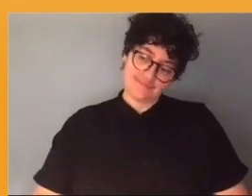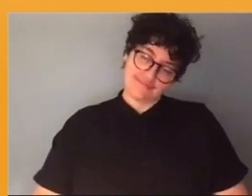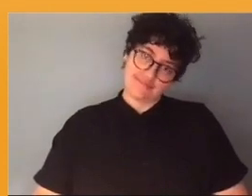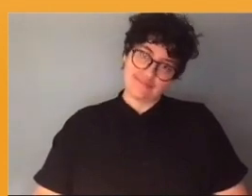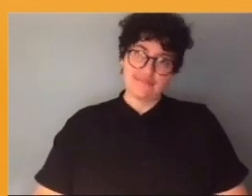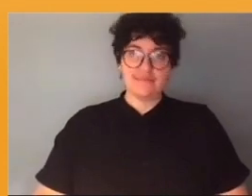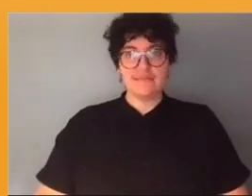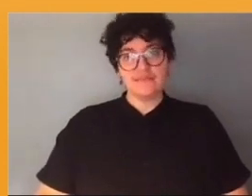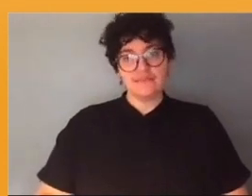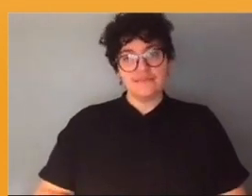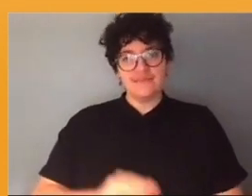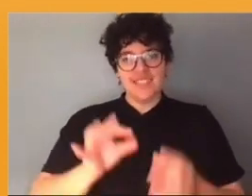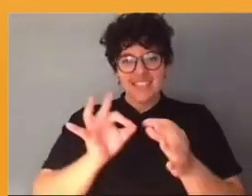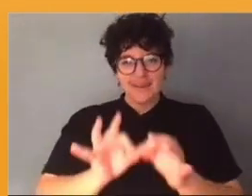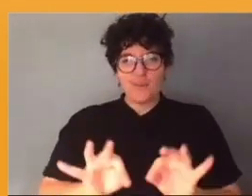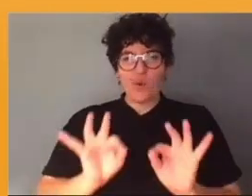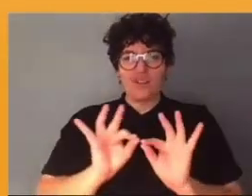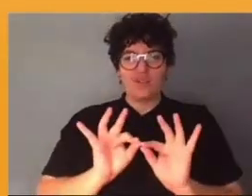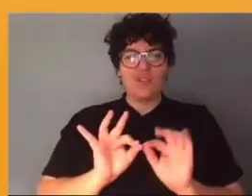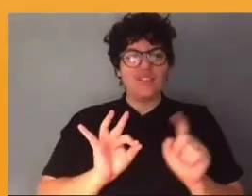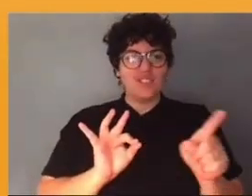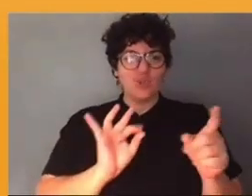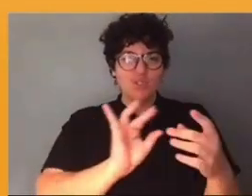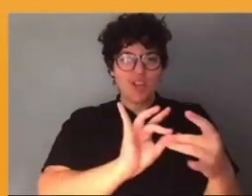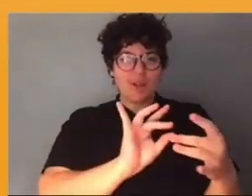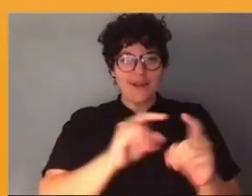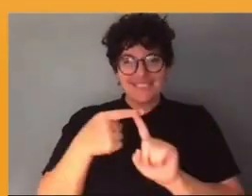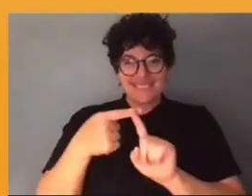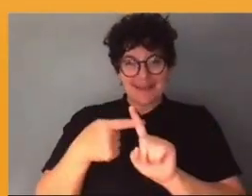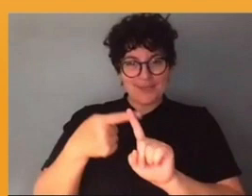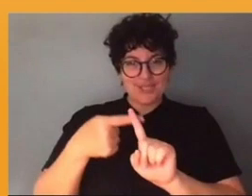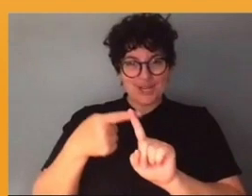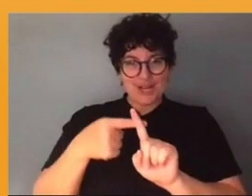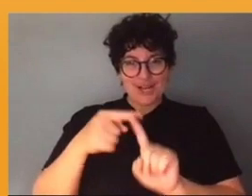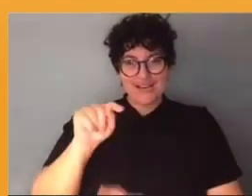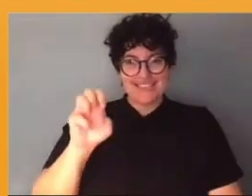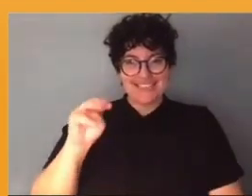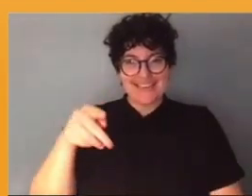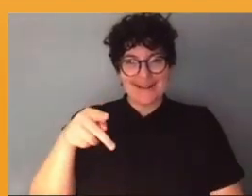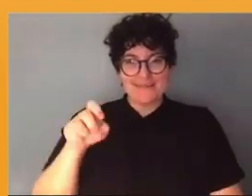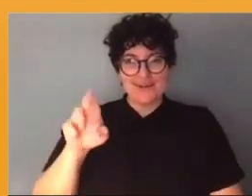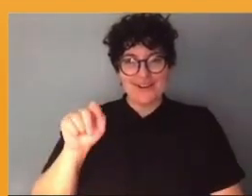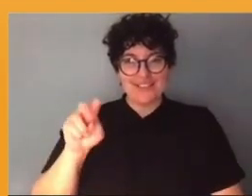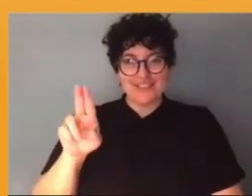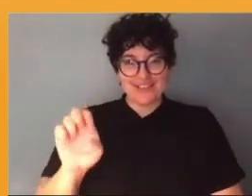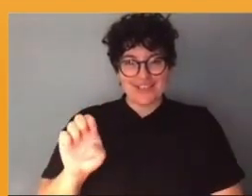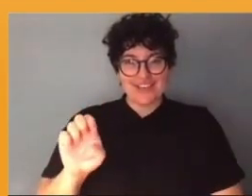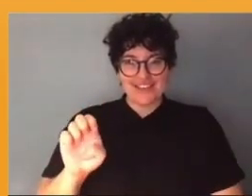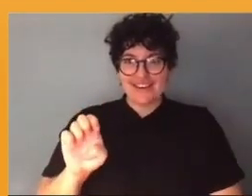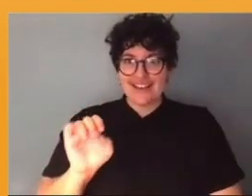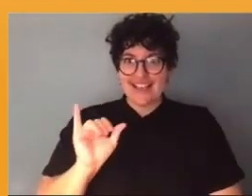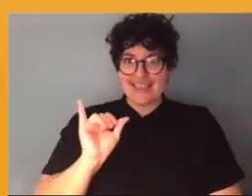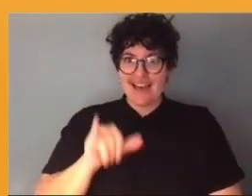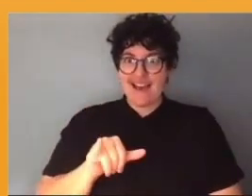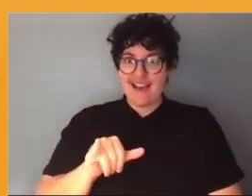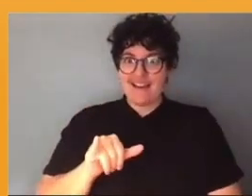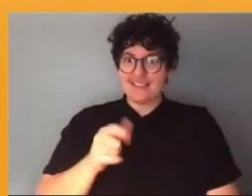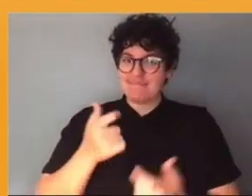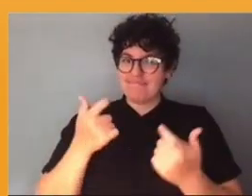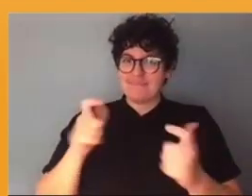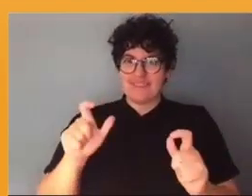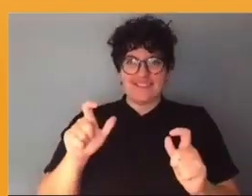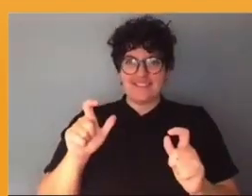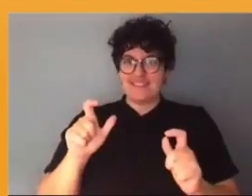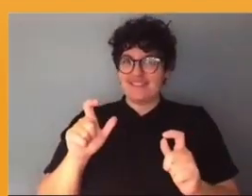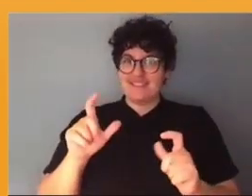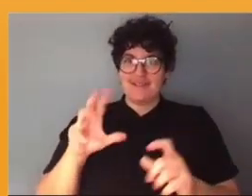feel that. She was talking about temperature and that fever. I think it is a huge part of dance